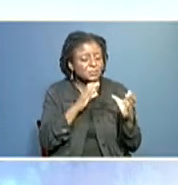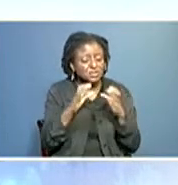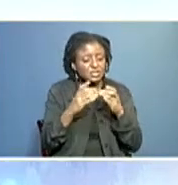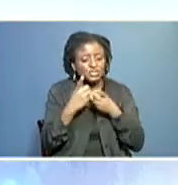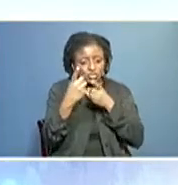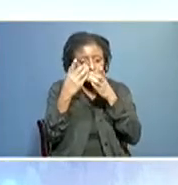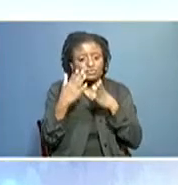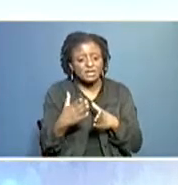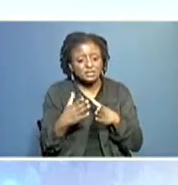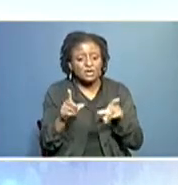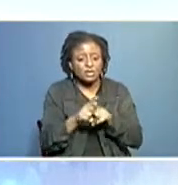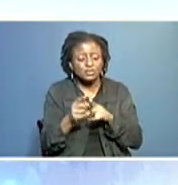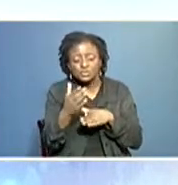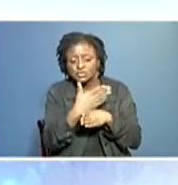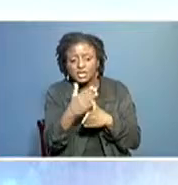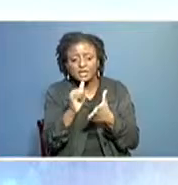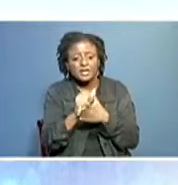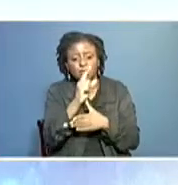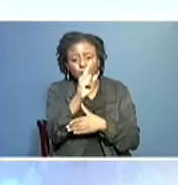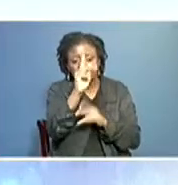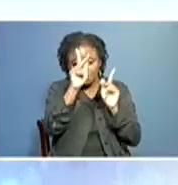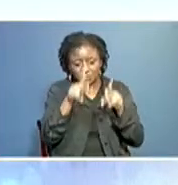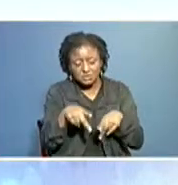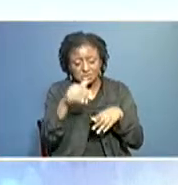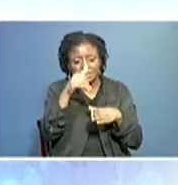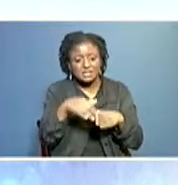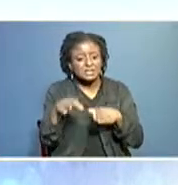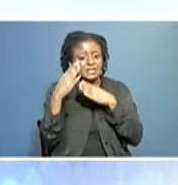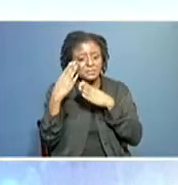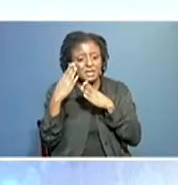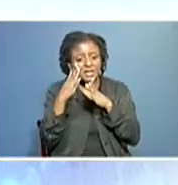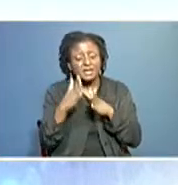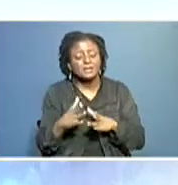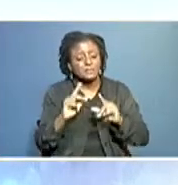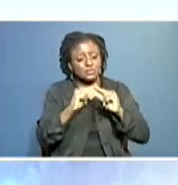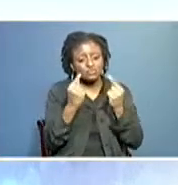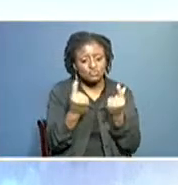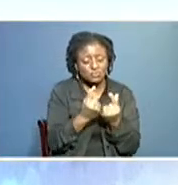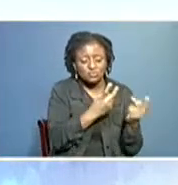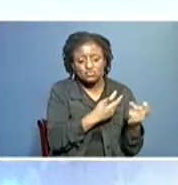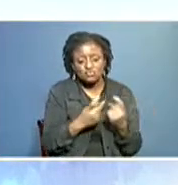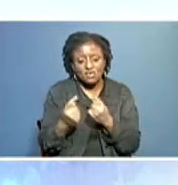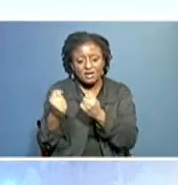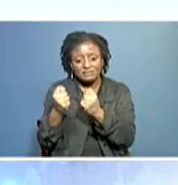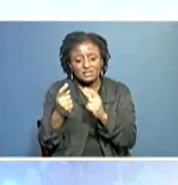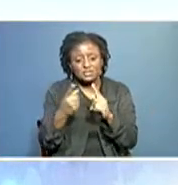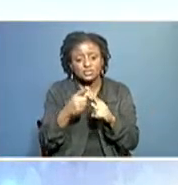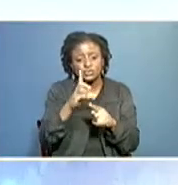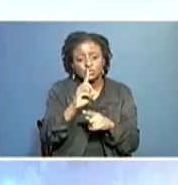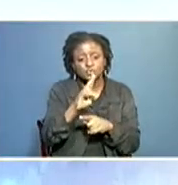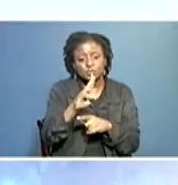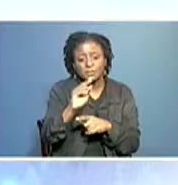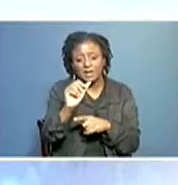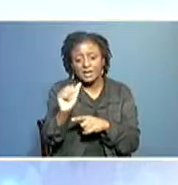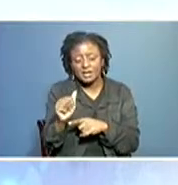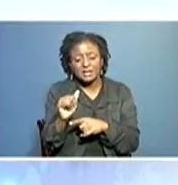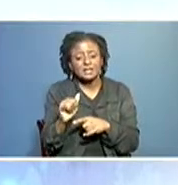director also disclosing that one person in Bahamian contingent traveling to Dubai tested positive